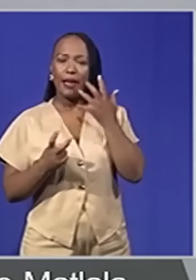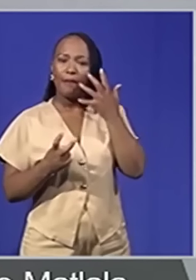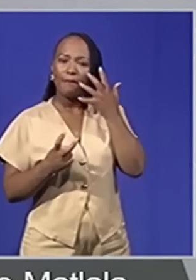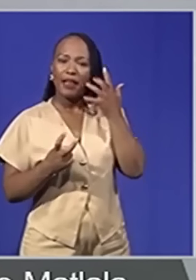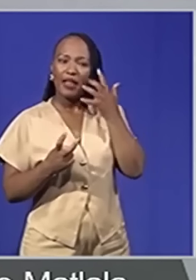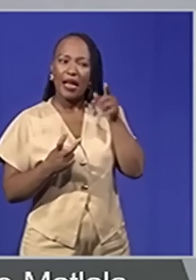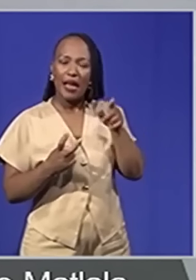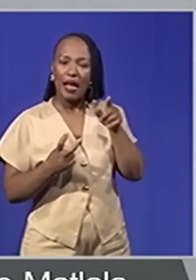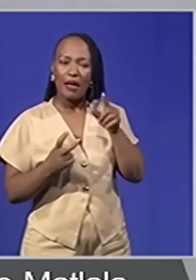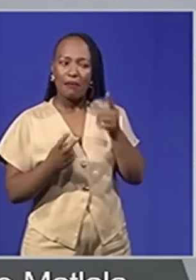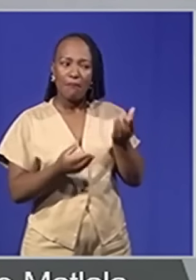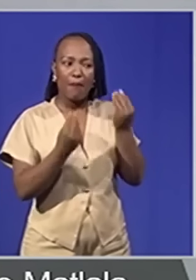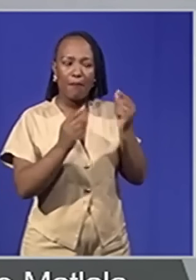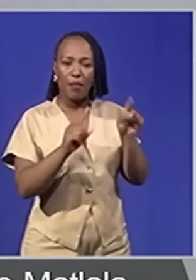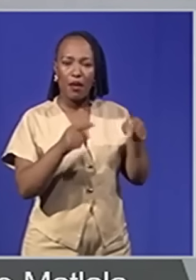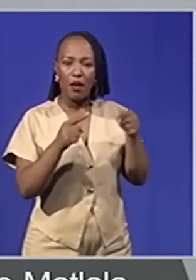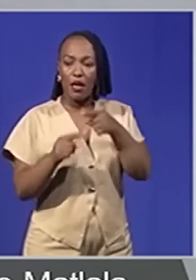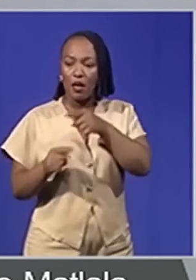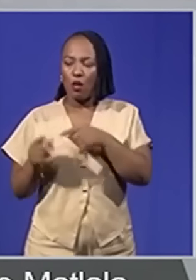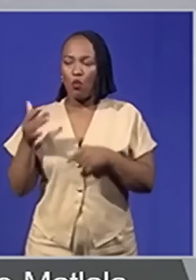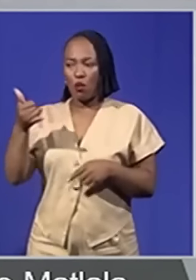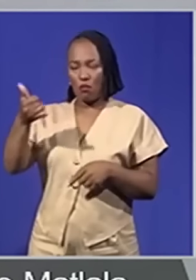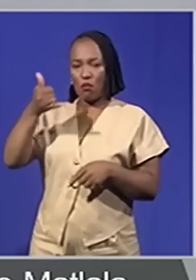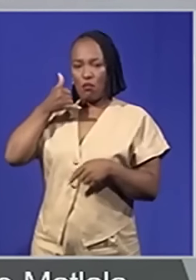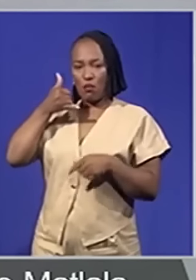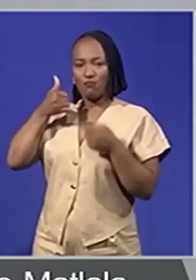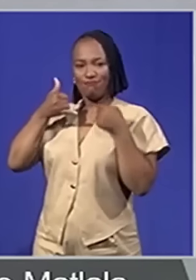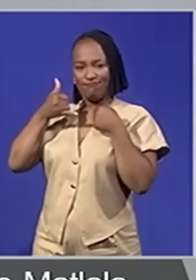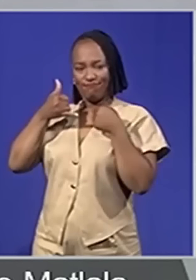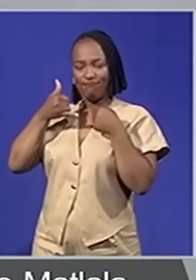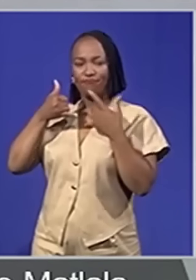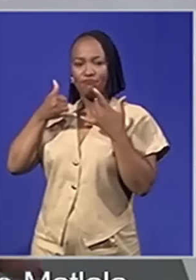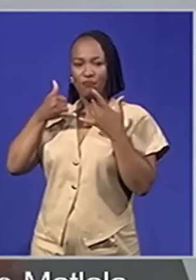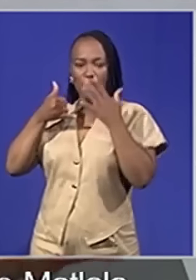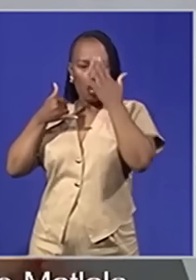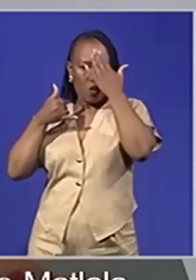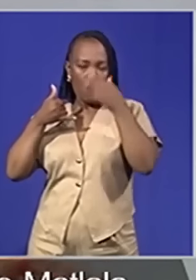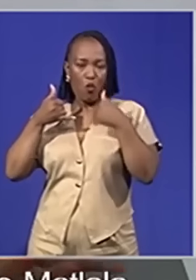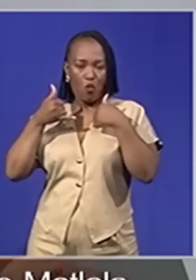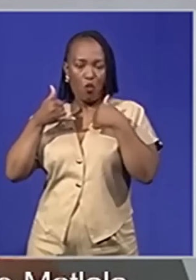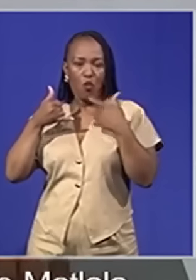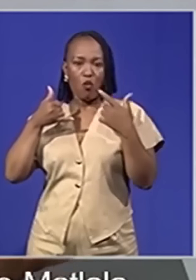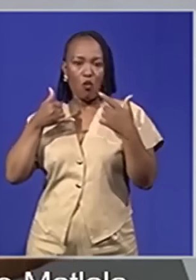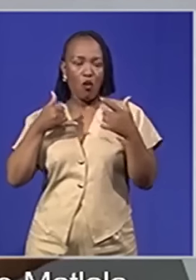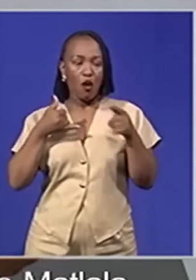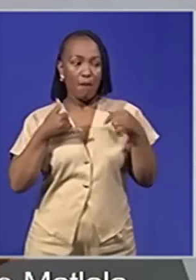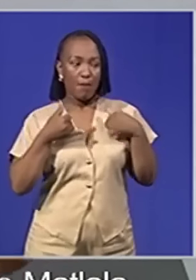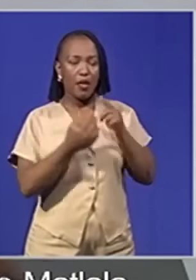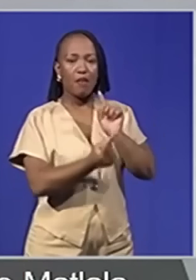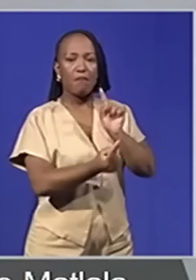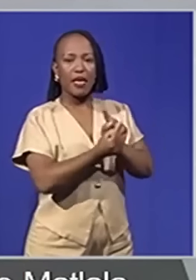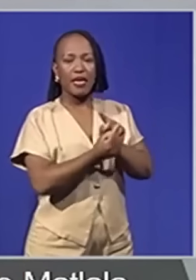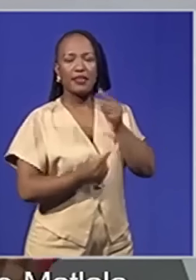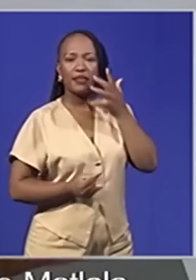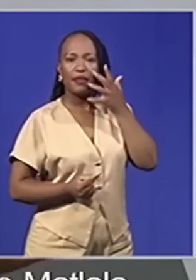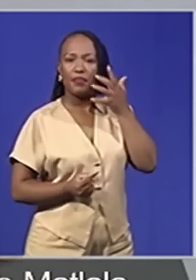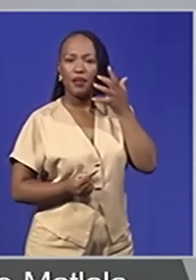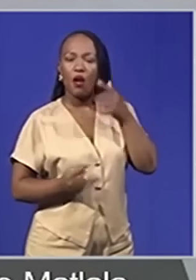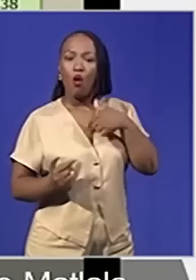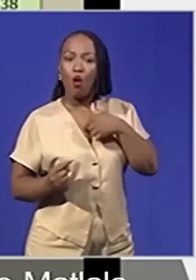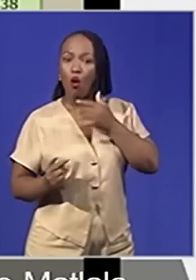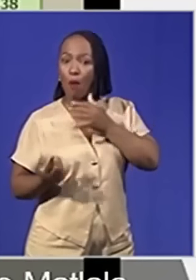will either call me knowing that I will see Mr. Matlala or I will